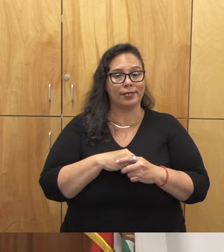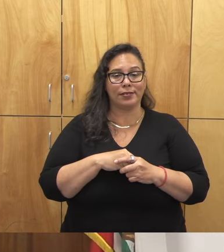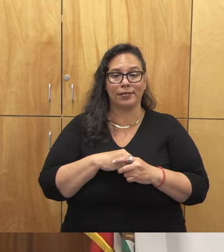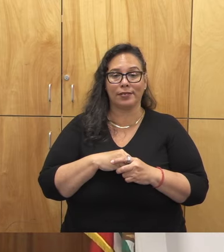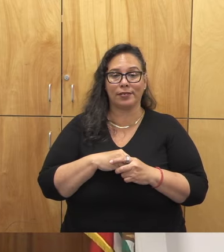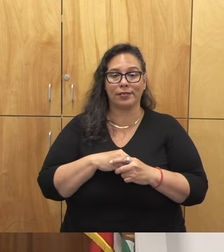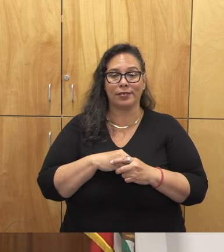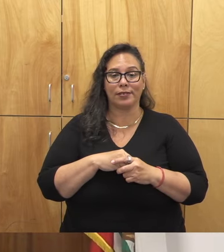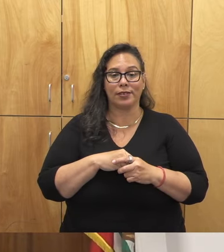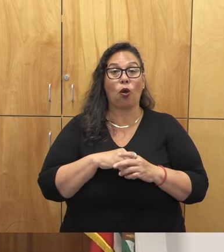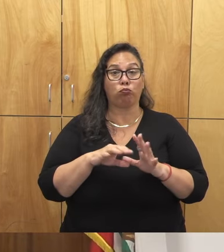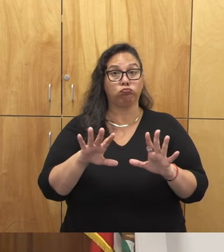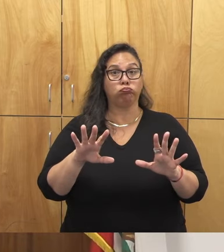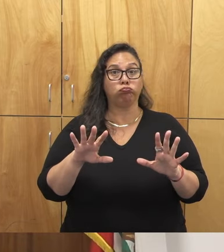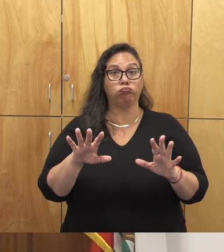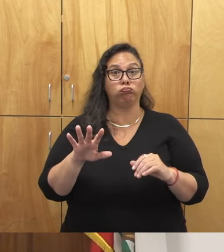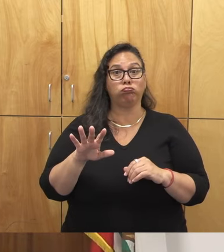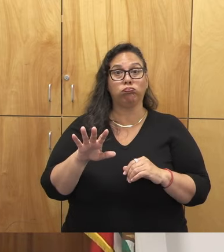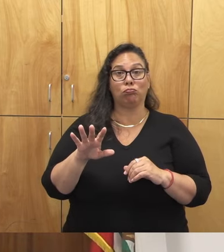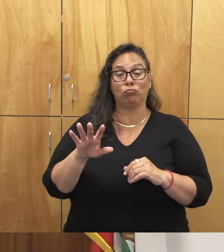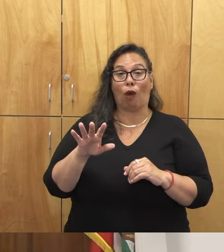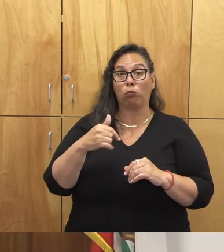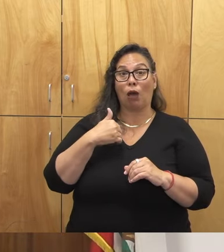I do have a question. Oh, okay, yes.